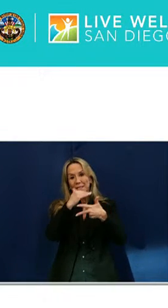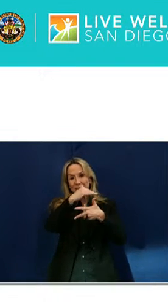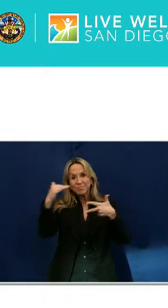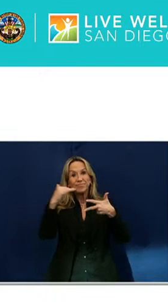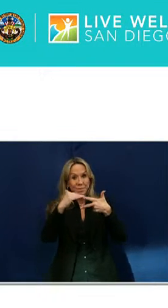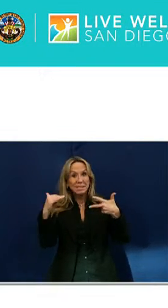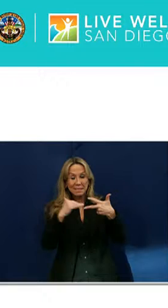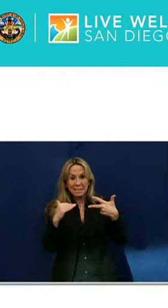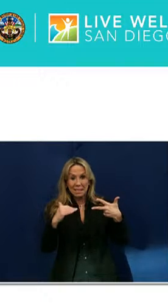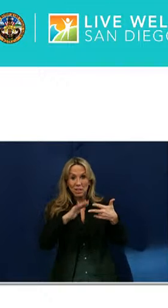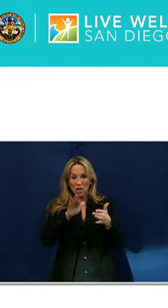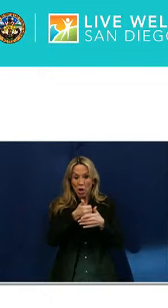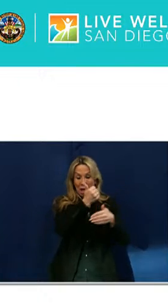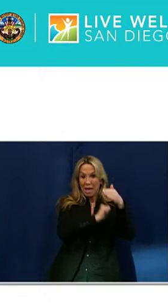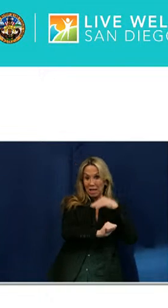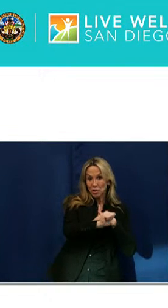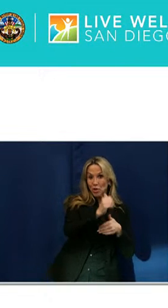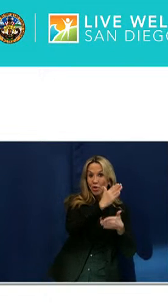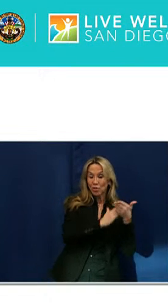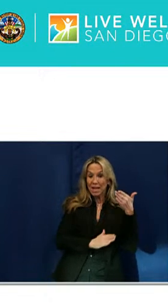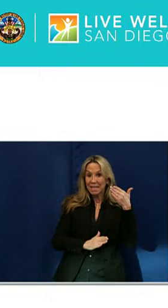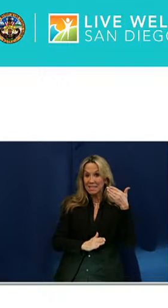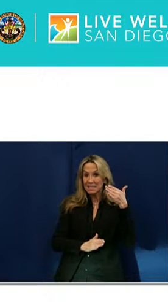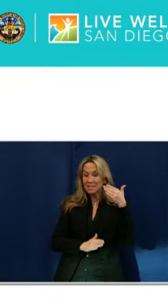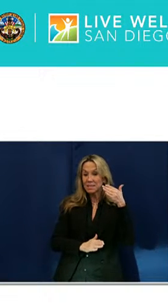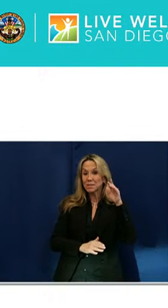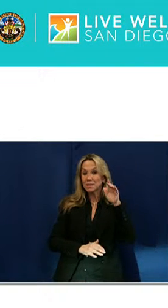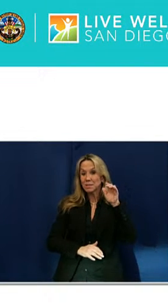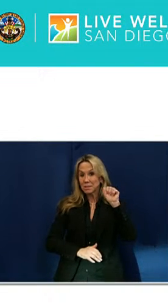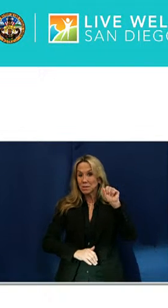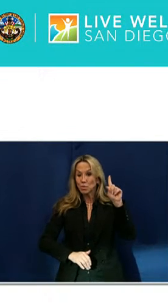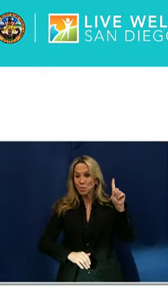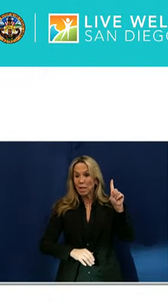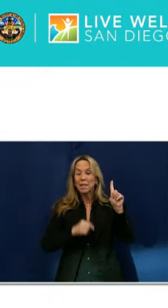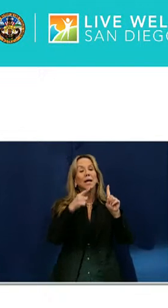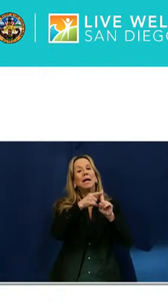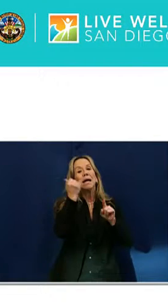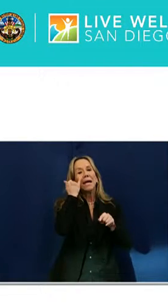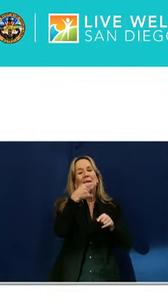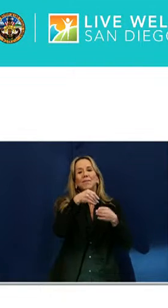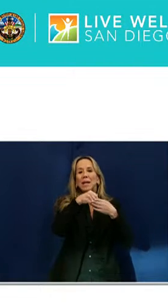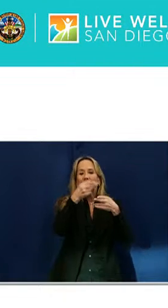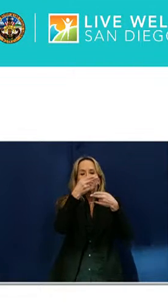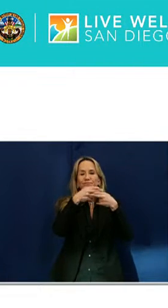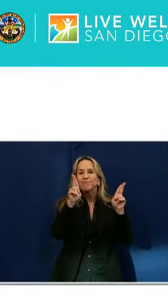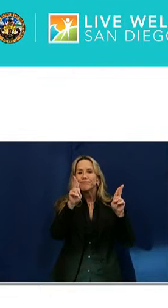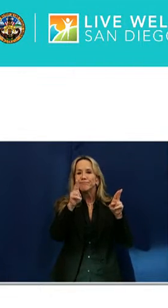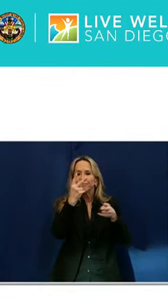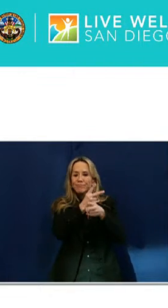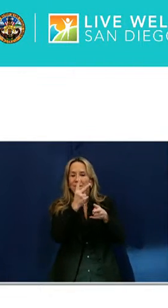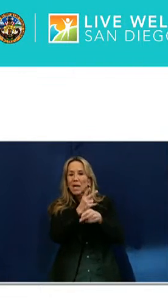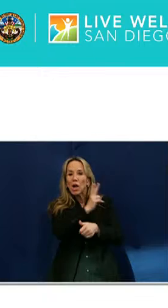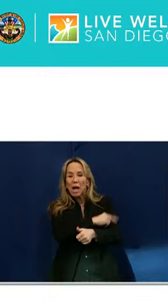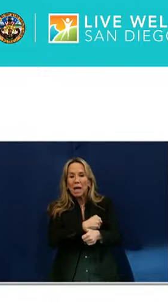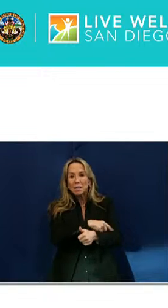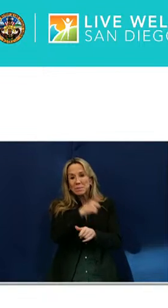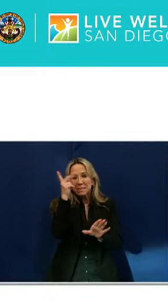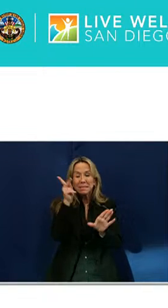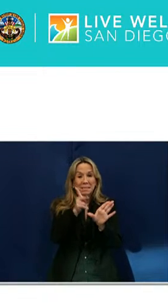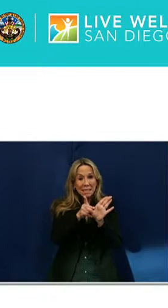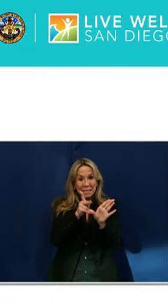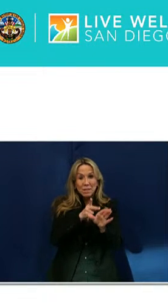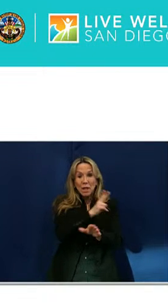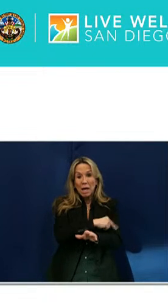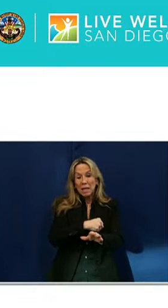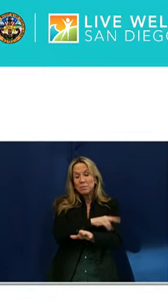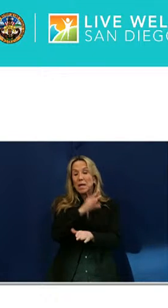or healthcare workers that we are focusing on are in acute care hospitals, psychiatric hospitals, and correctional